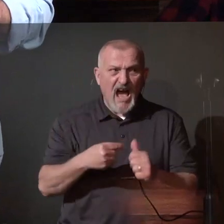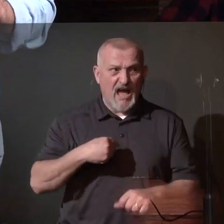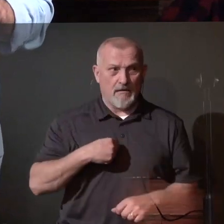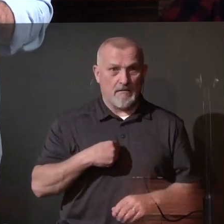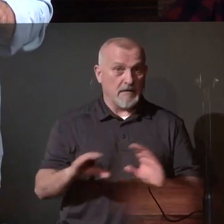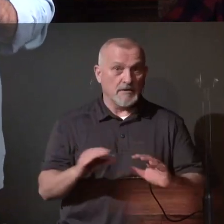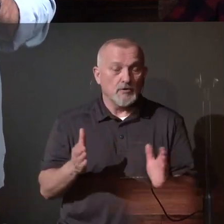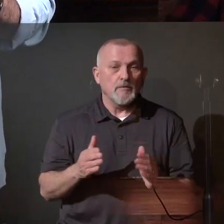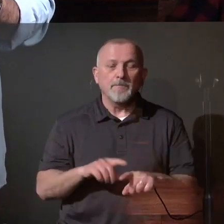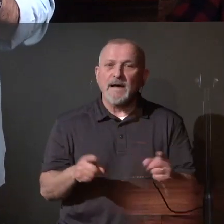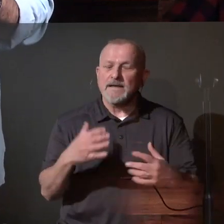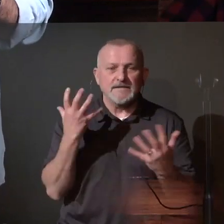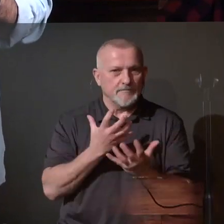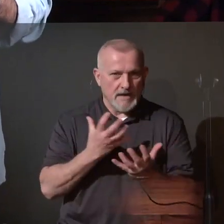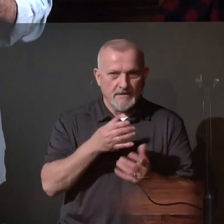amazing how God